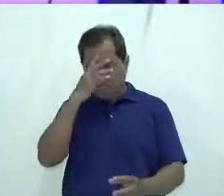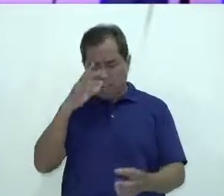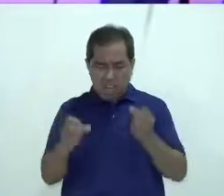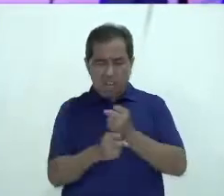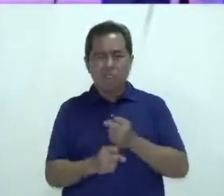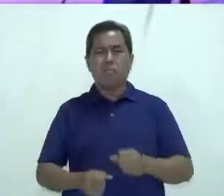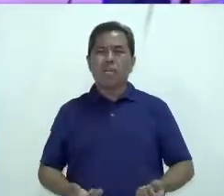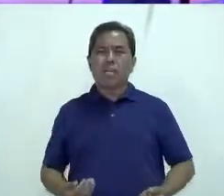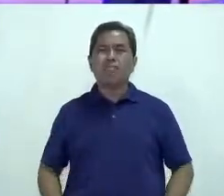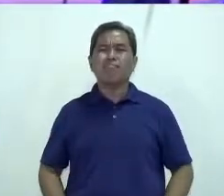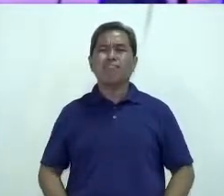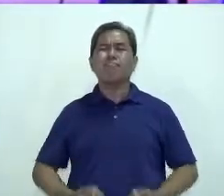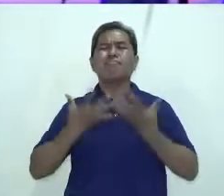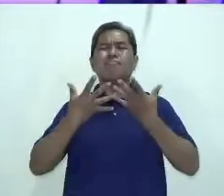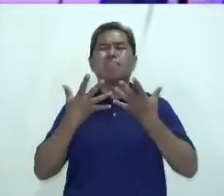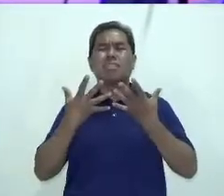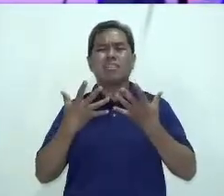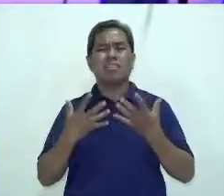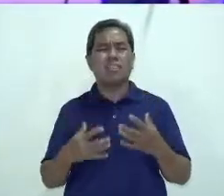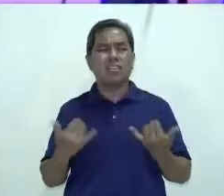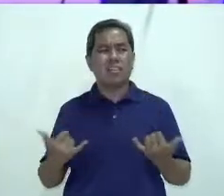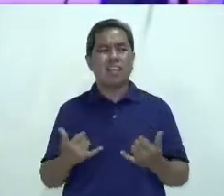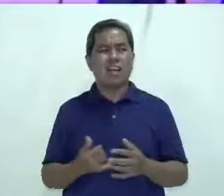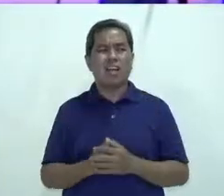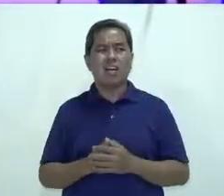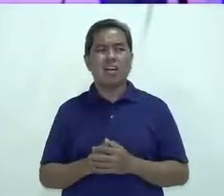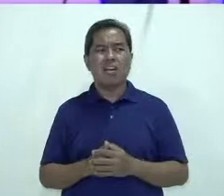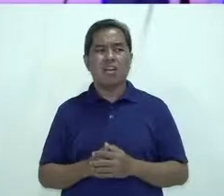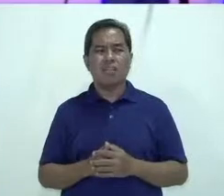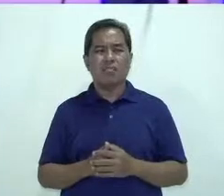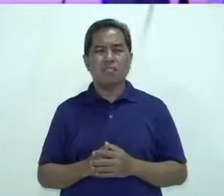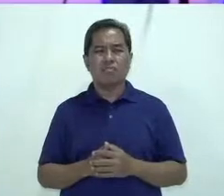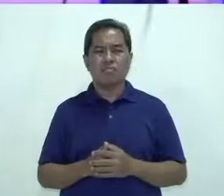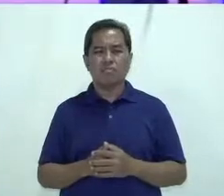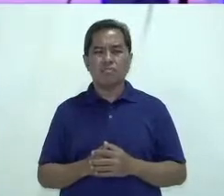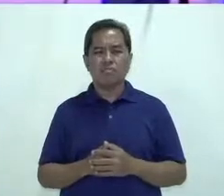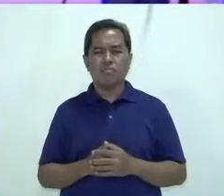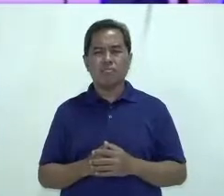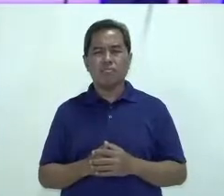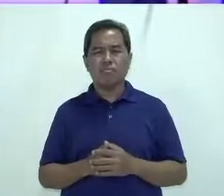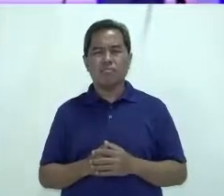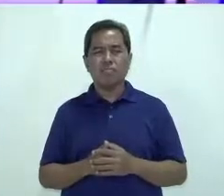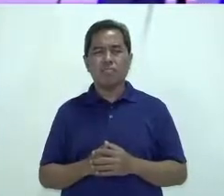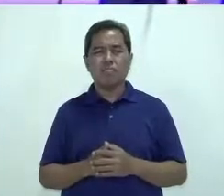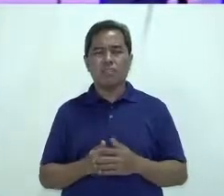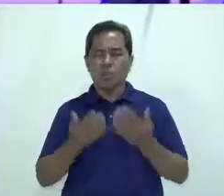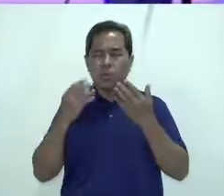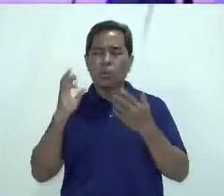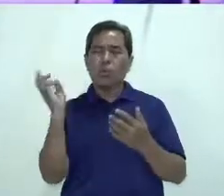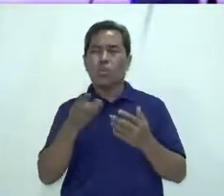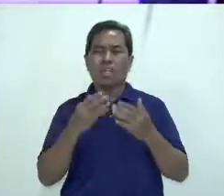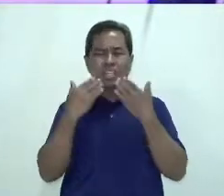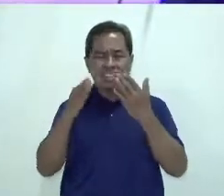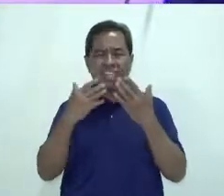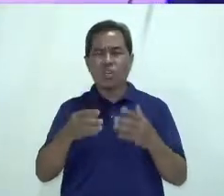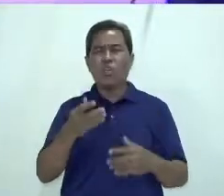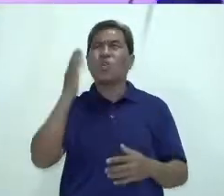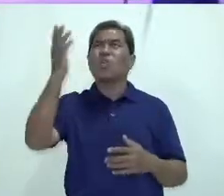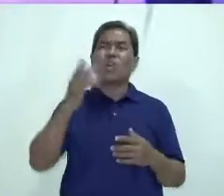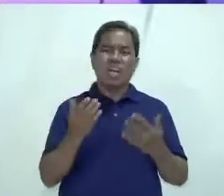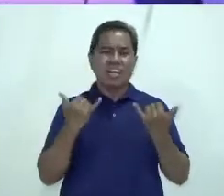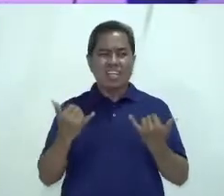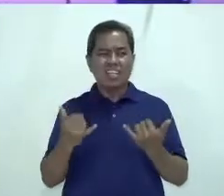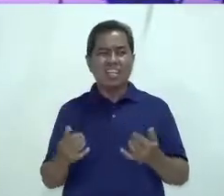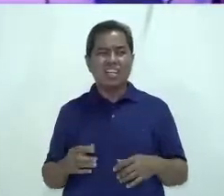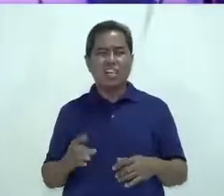right now, Lord God, who needs faith, Panginoon, to come rise, Lord God, in their situation. We thank you that you are here,